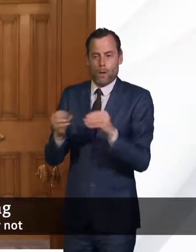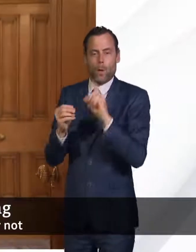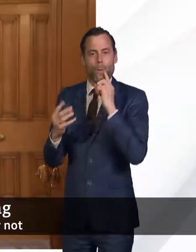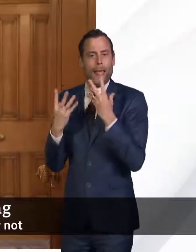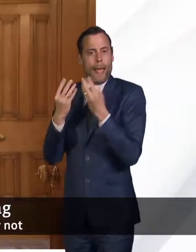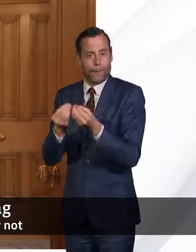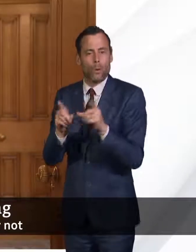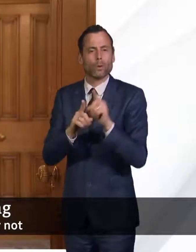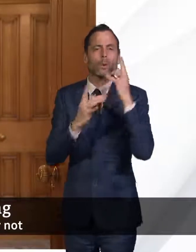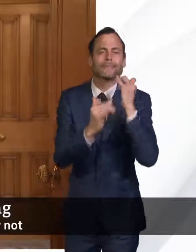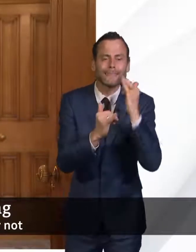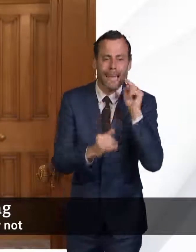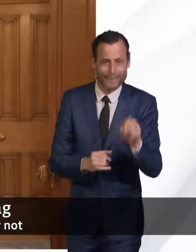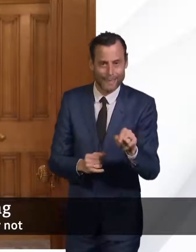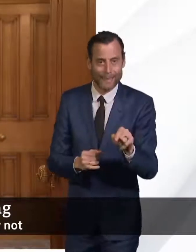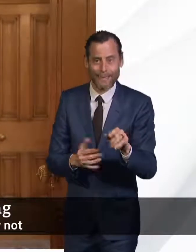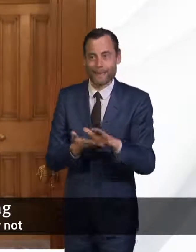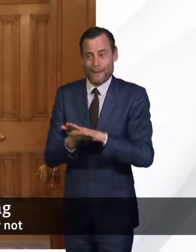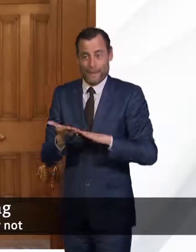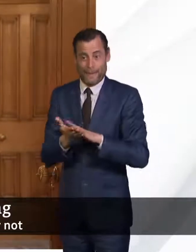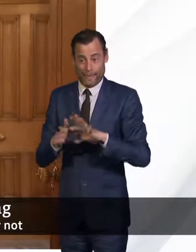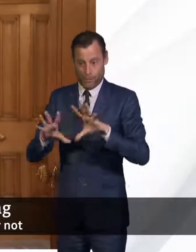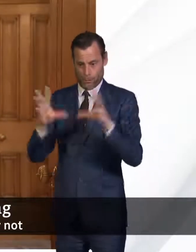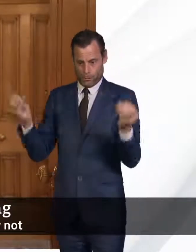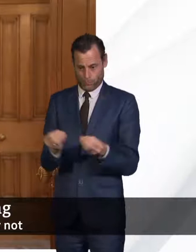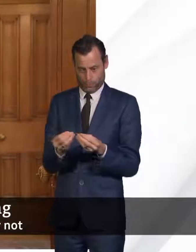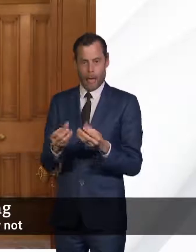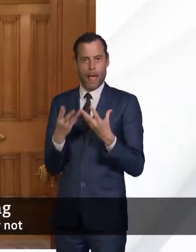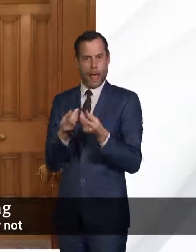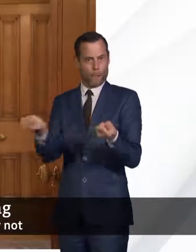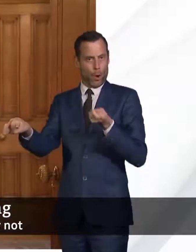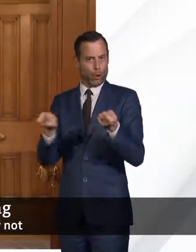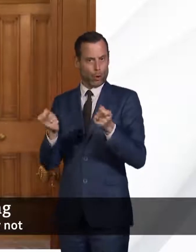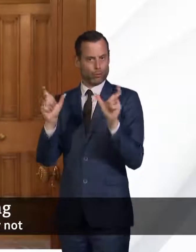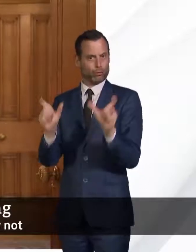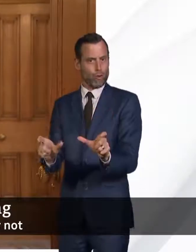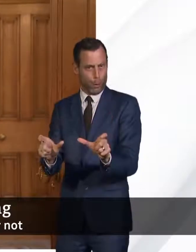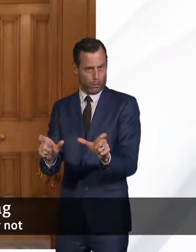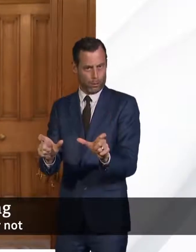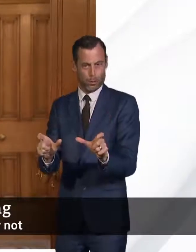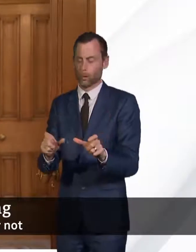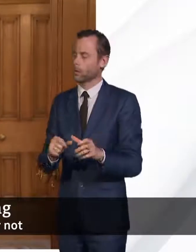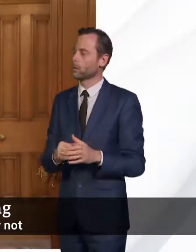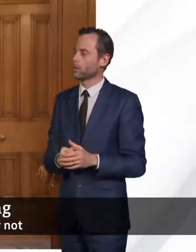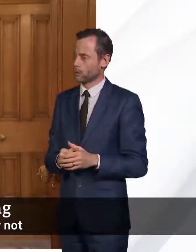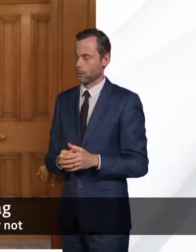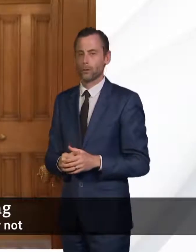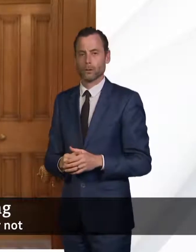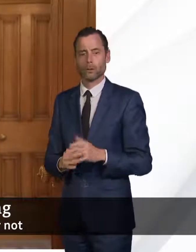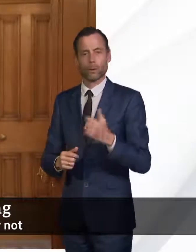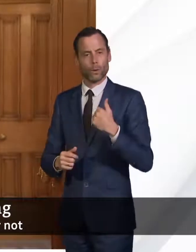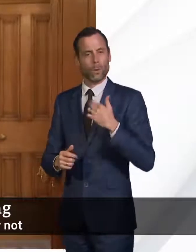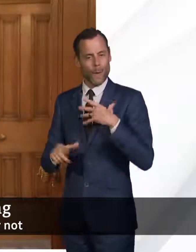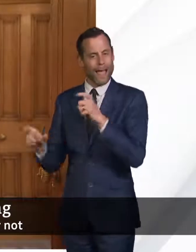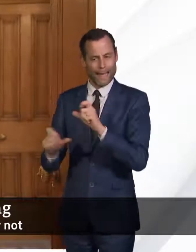of new cases down once we've used social distancing measures to get those new cases down. And that's